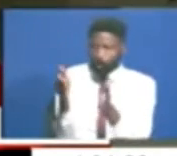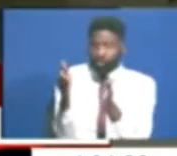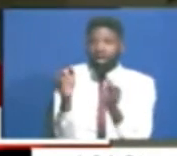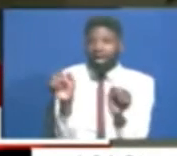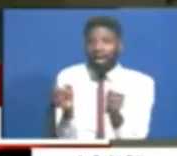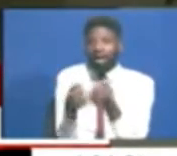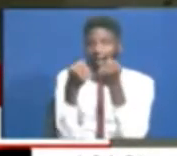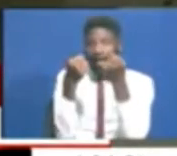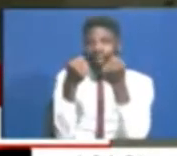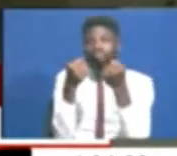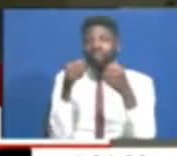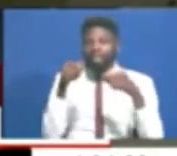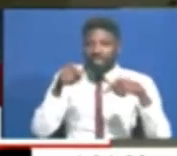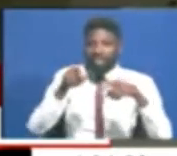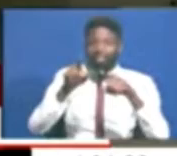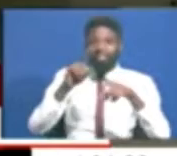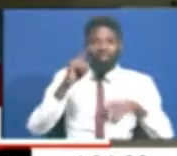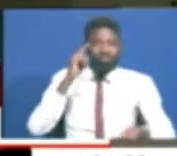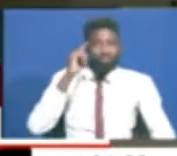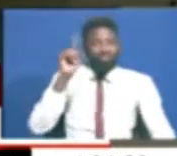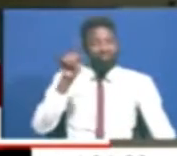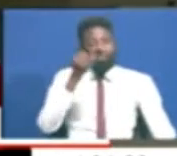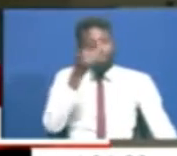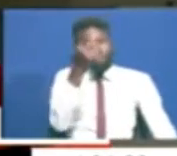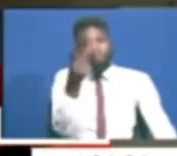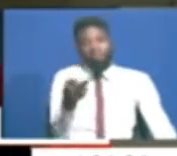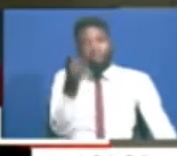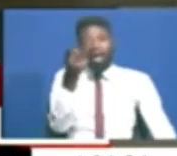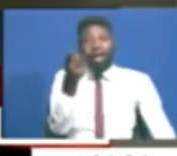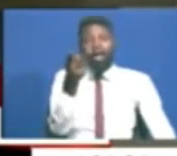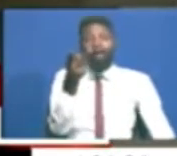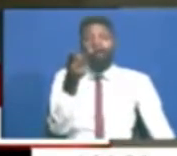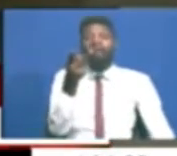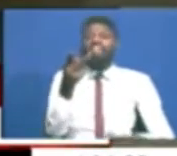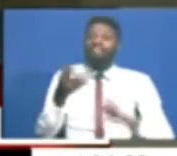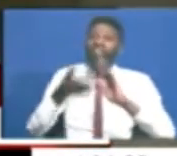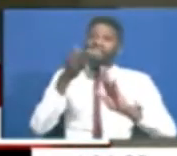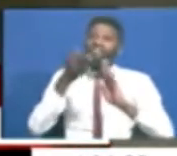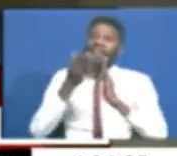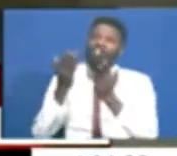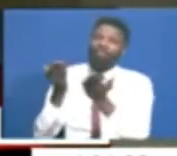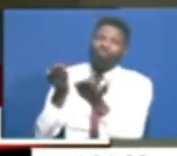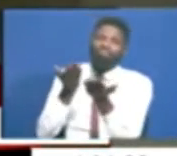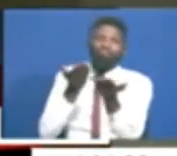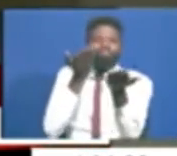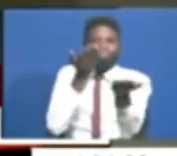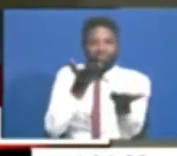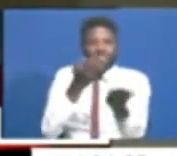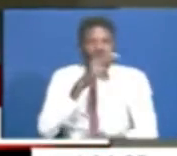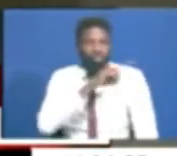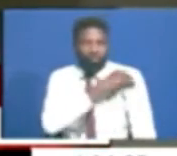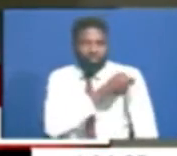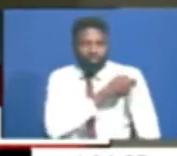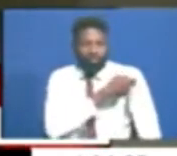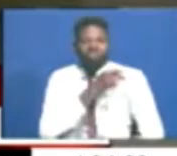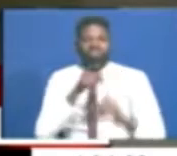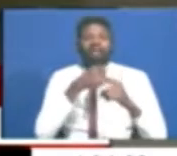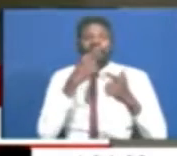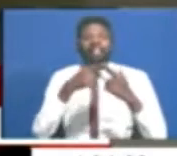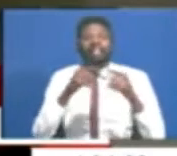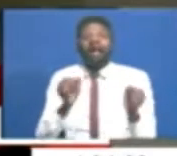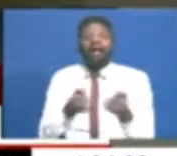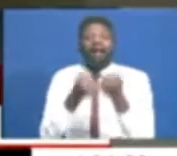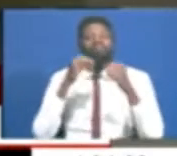town. He was rushed to the hospital. The report was sudden death. We are investigating the cause of that